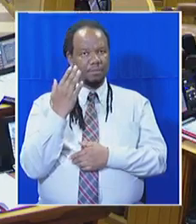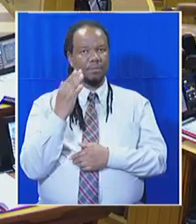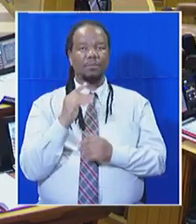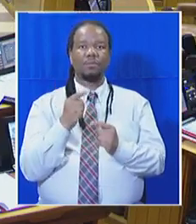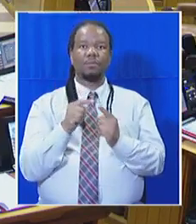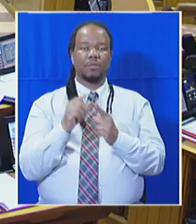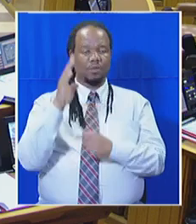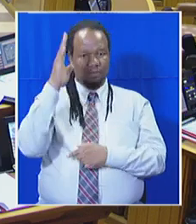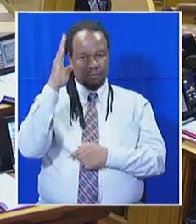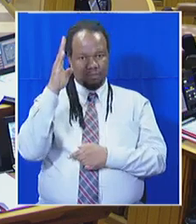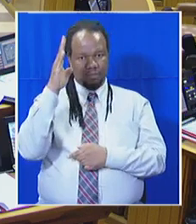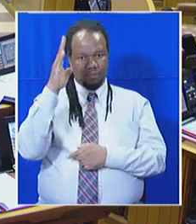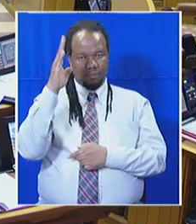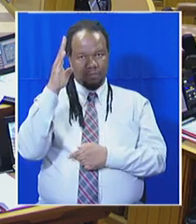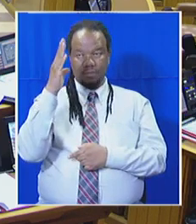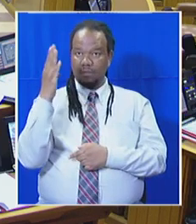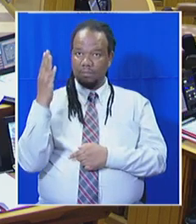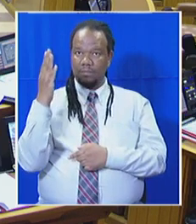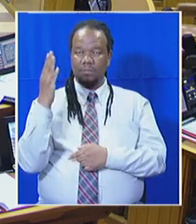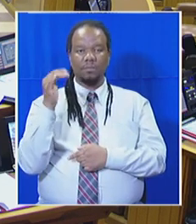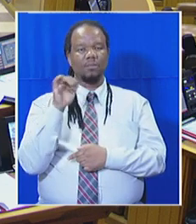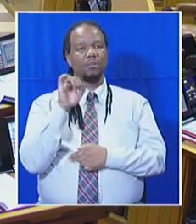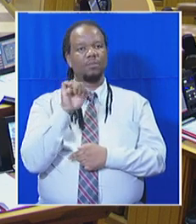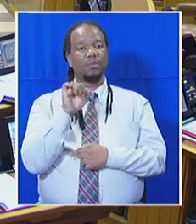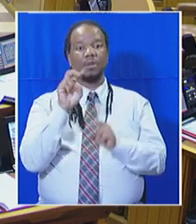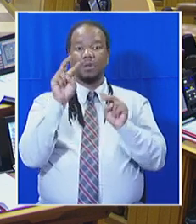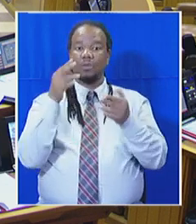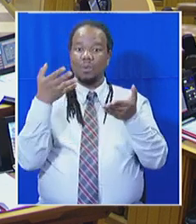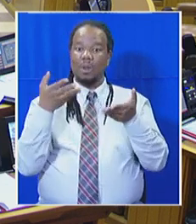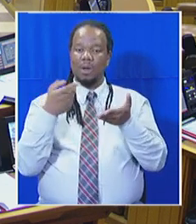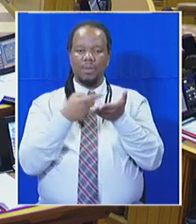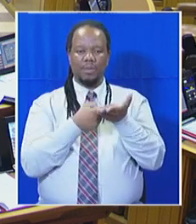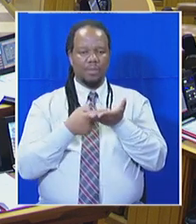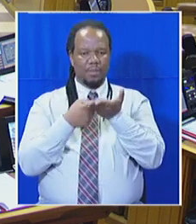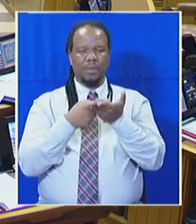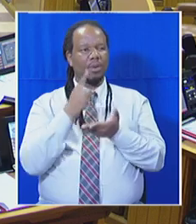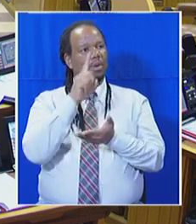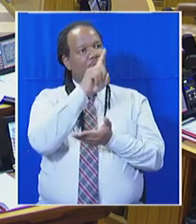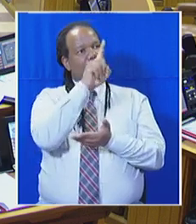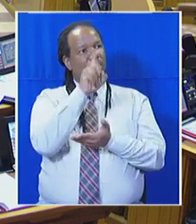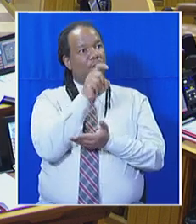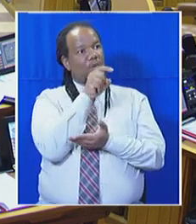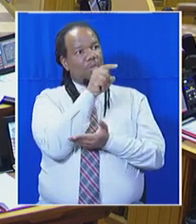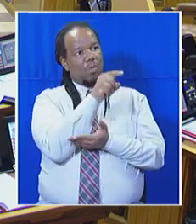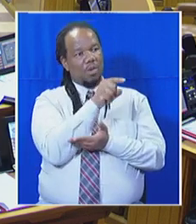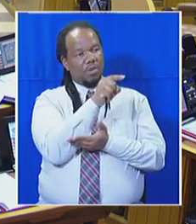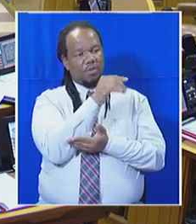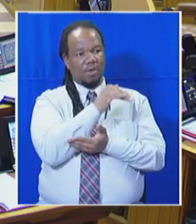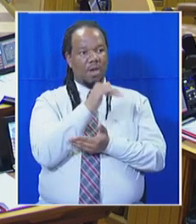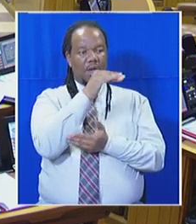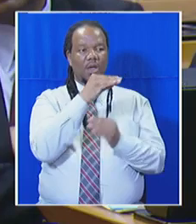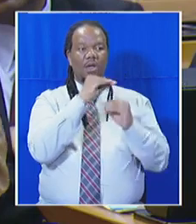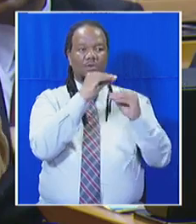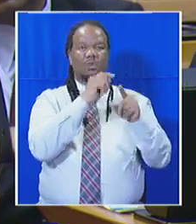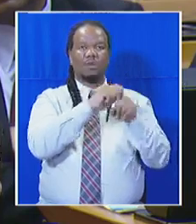on a point of order, sir. Yes, what's your point of order? The issue before us was a question to the Minister of Higher Education and Training.